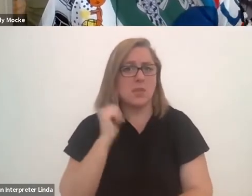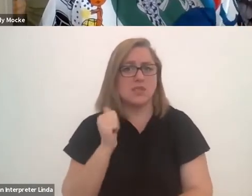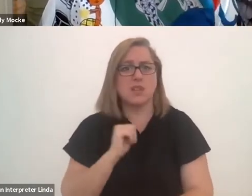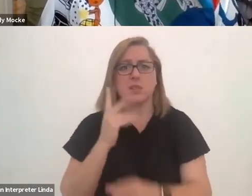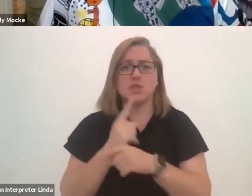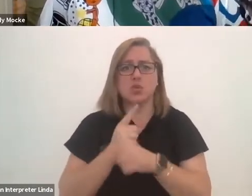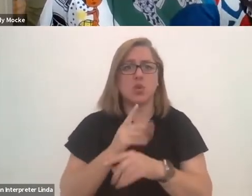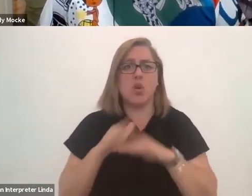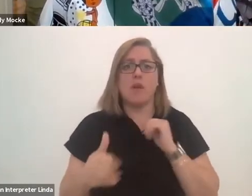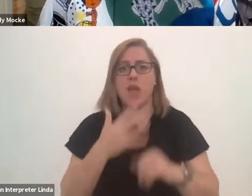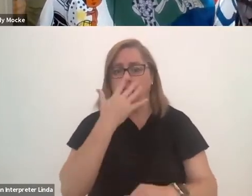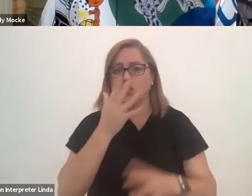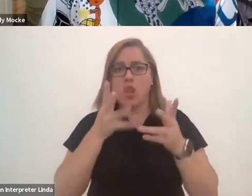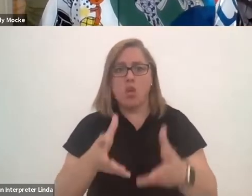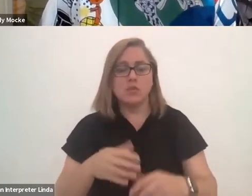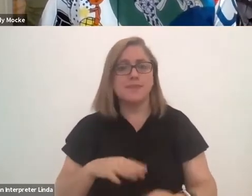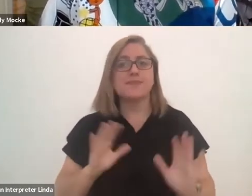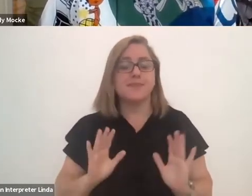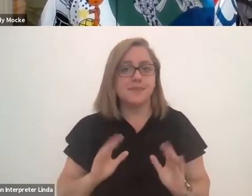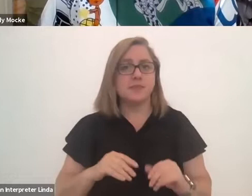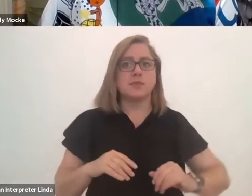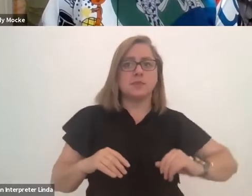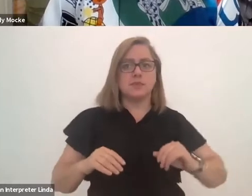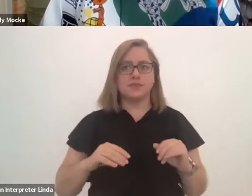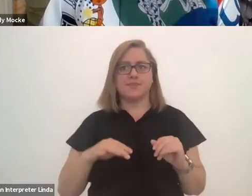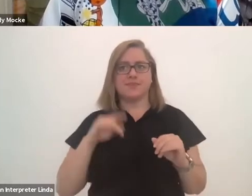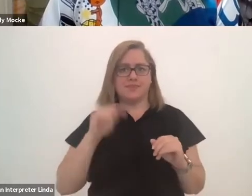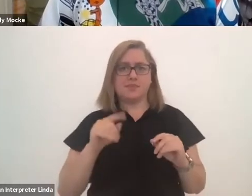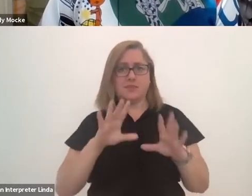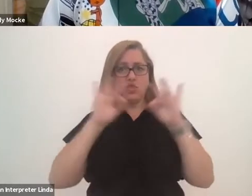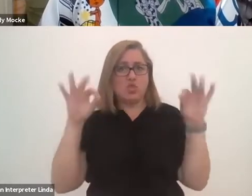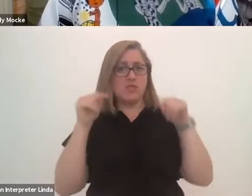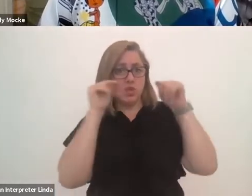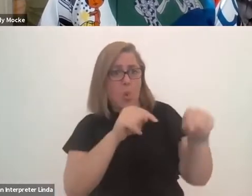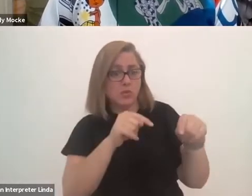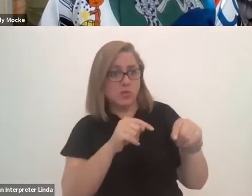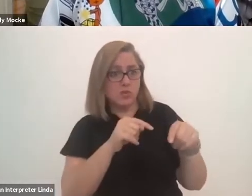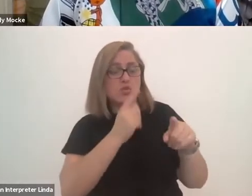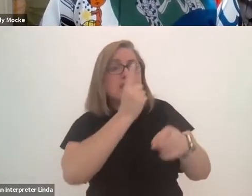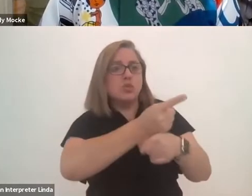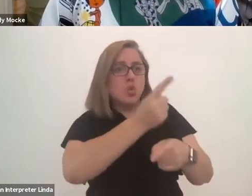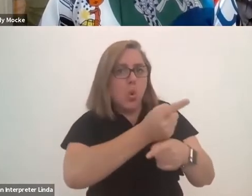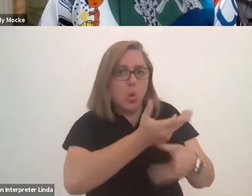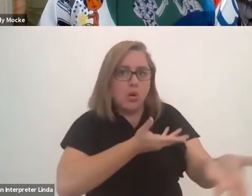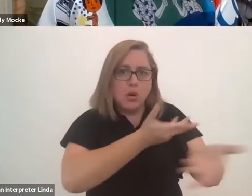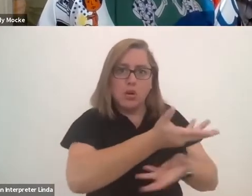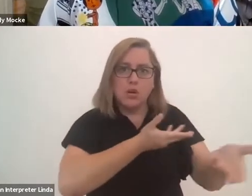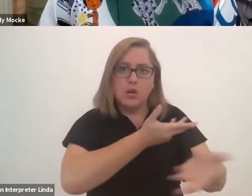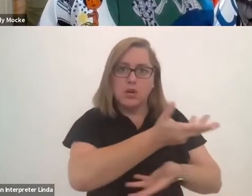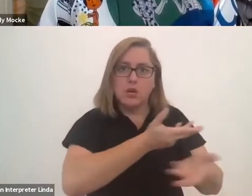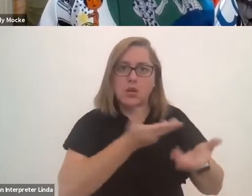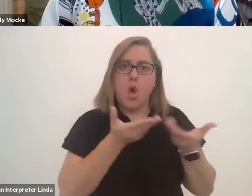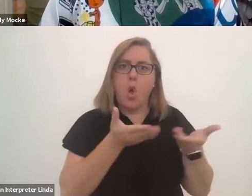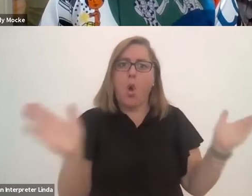talk about age a lot, but there's this sort of don't attack people, talk to people, just be open,